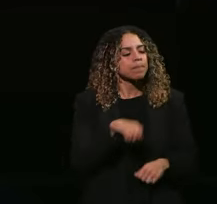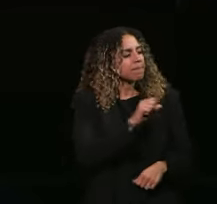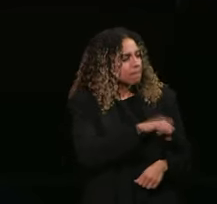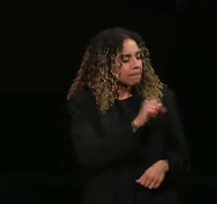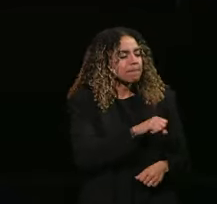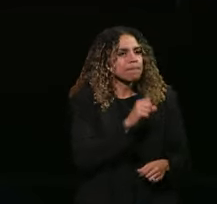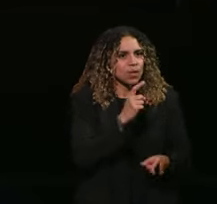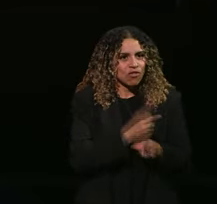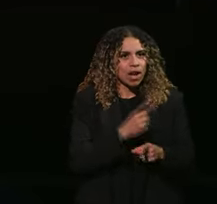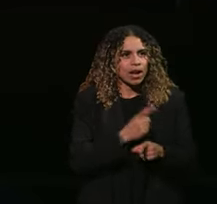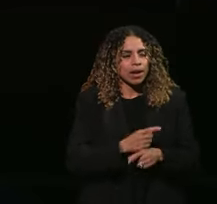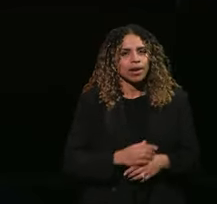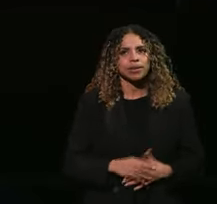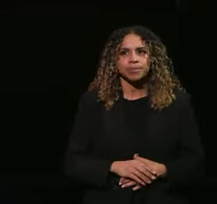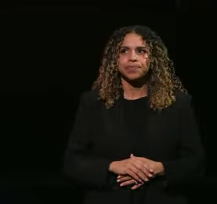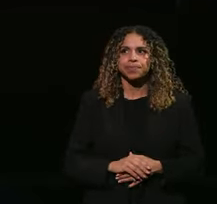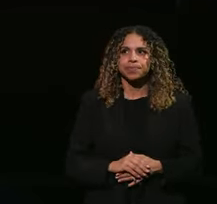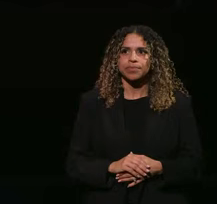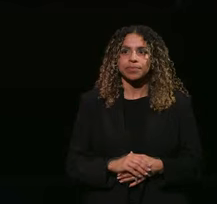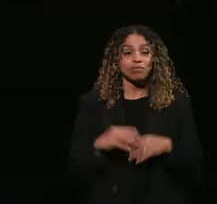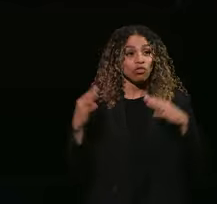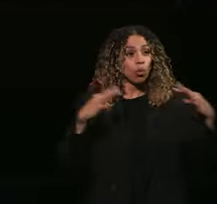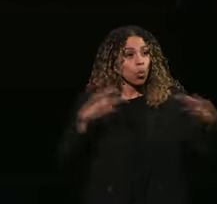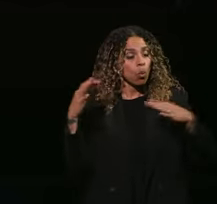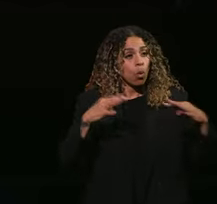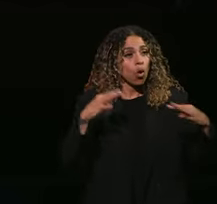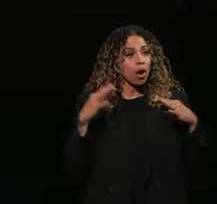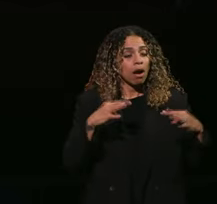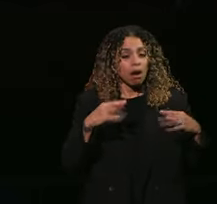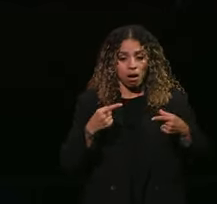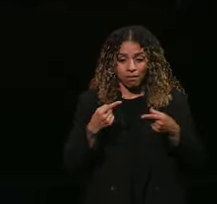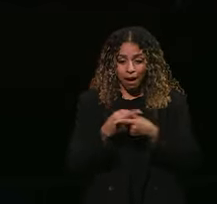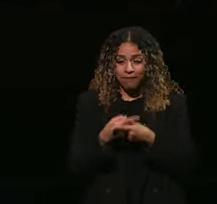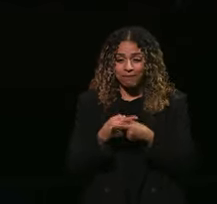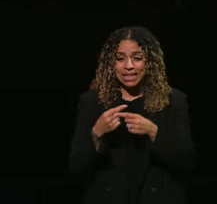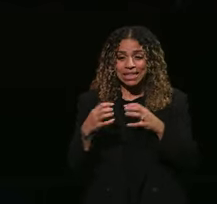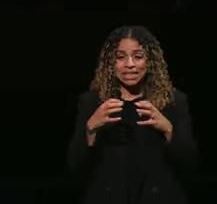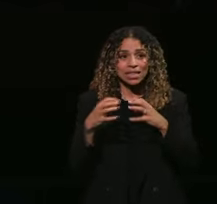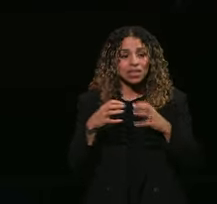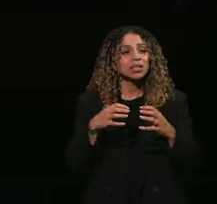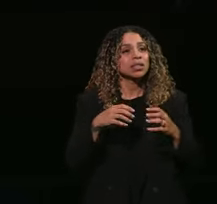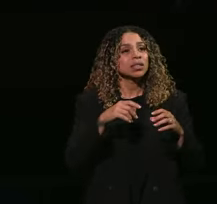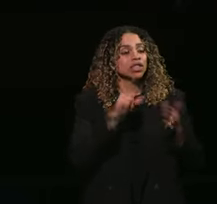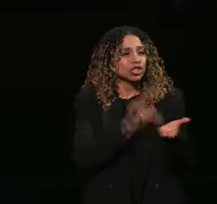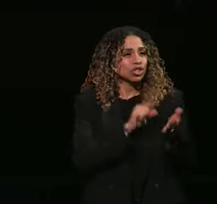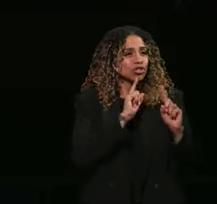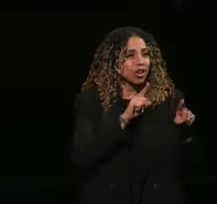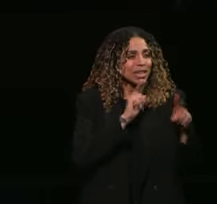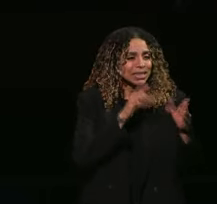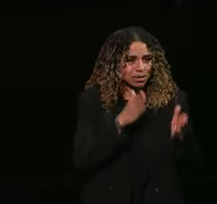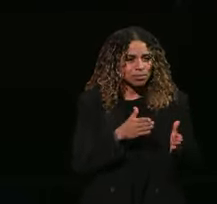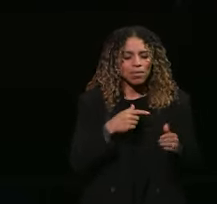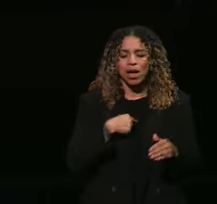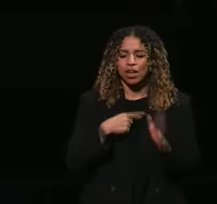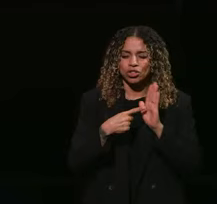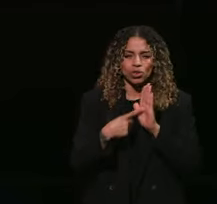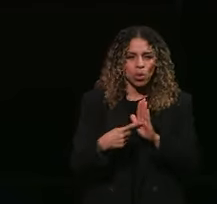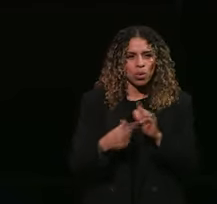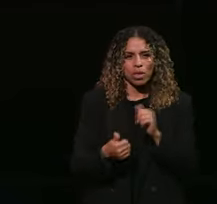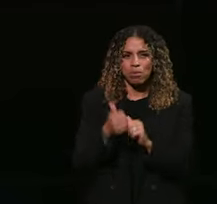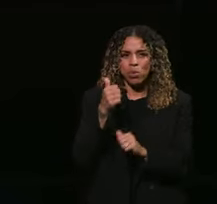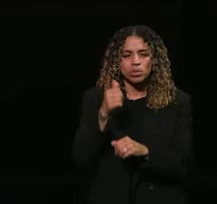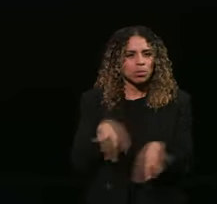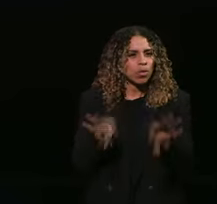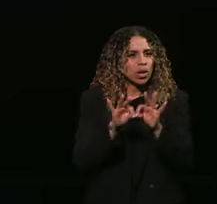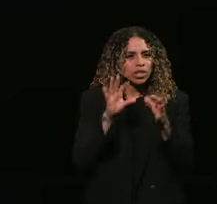decade of war journalism, conflict journalism, I've seen the most important stories in the world just being,